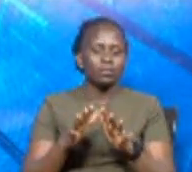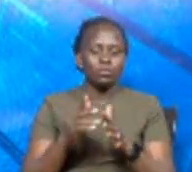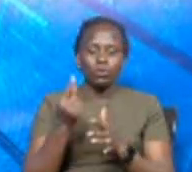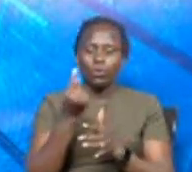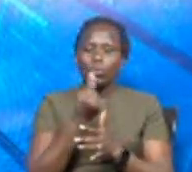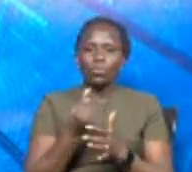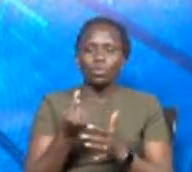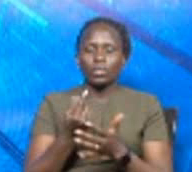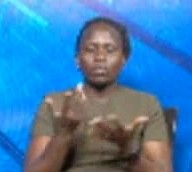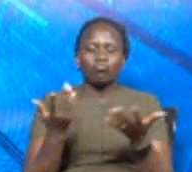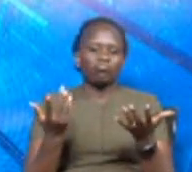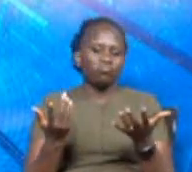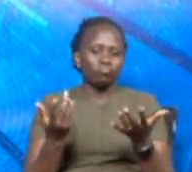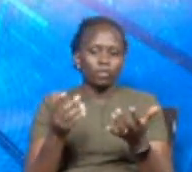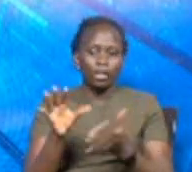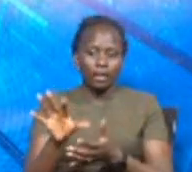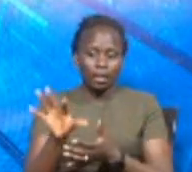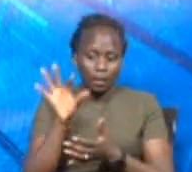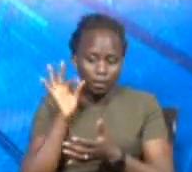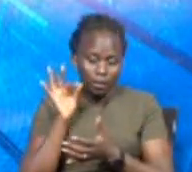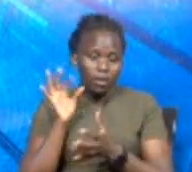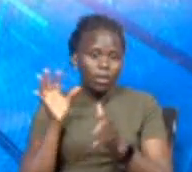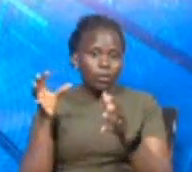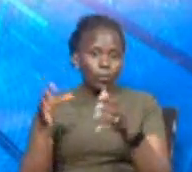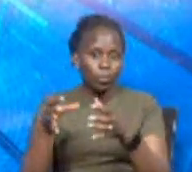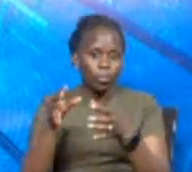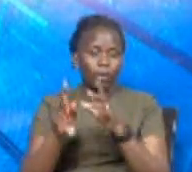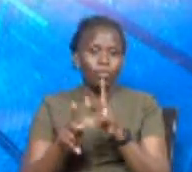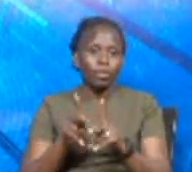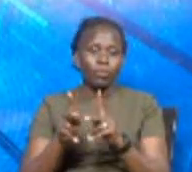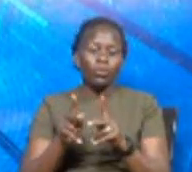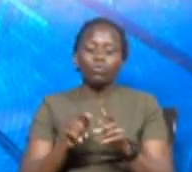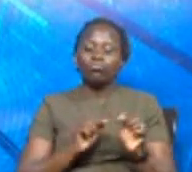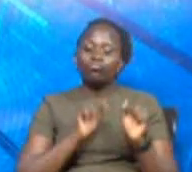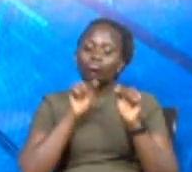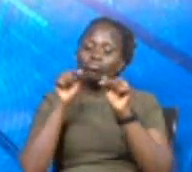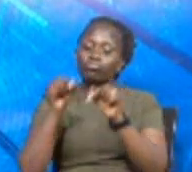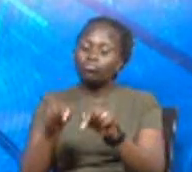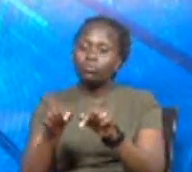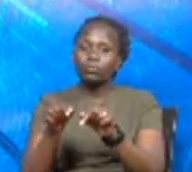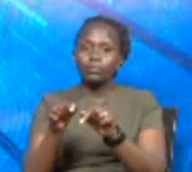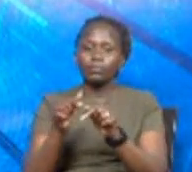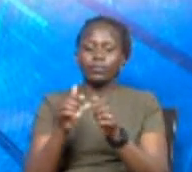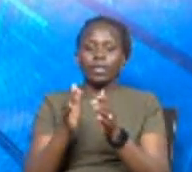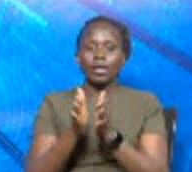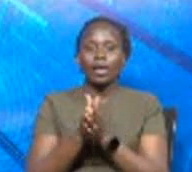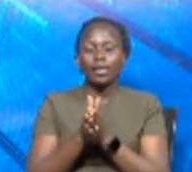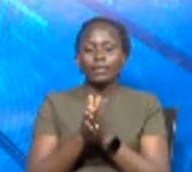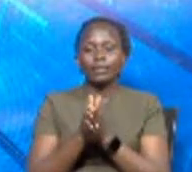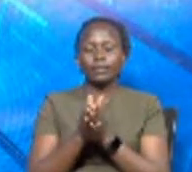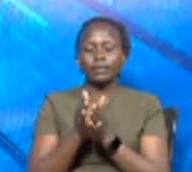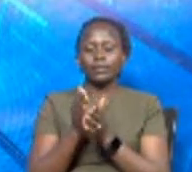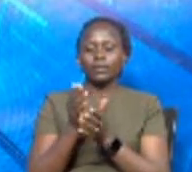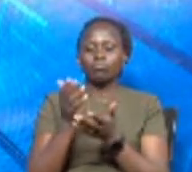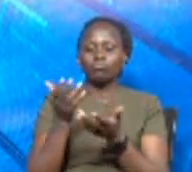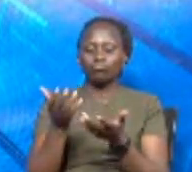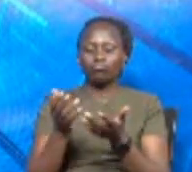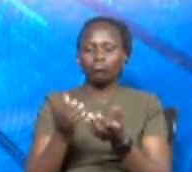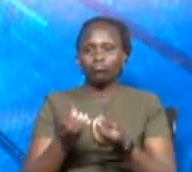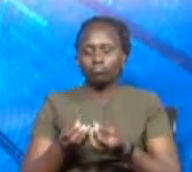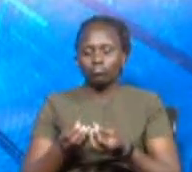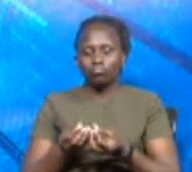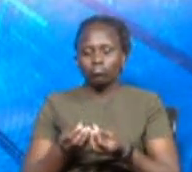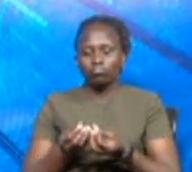of identifying these populations, going into there, and really intensifying